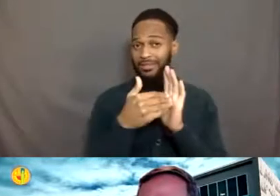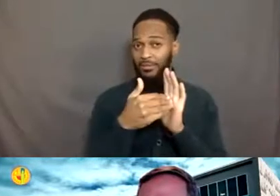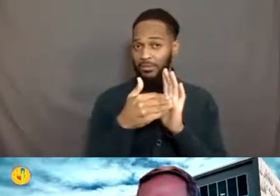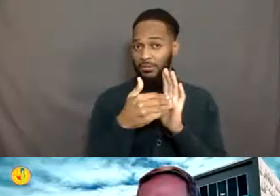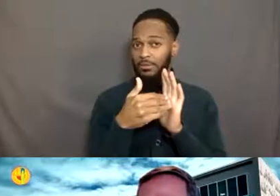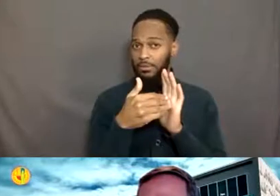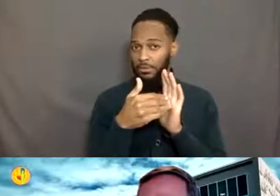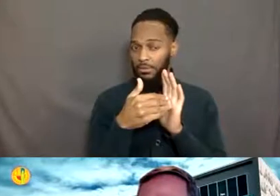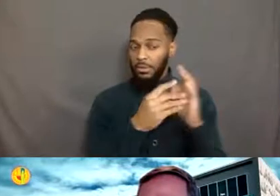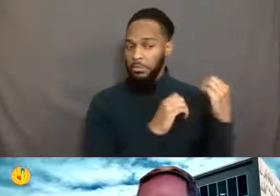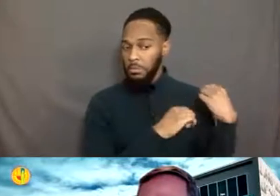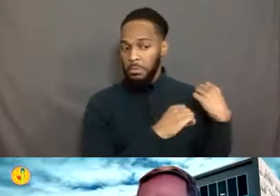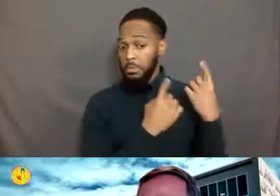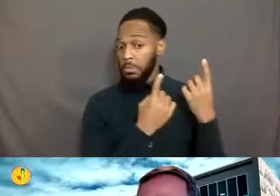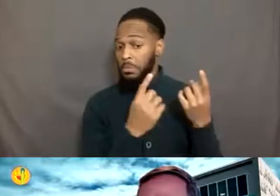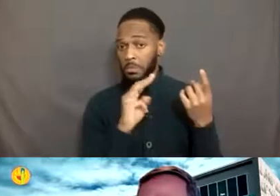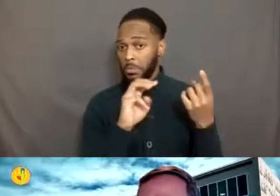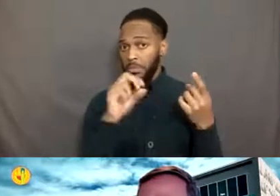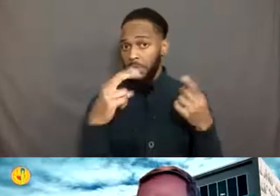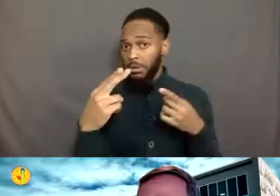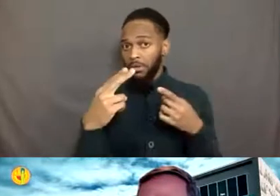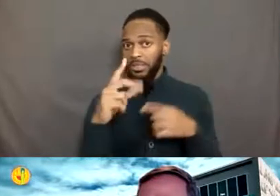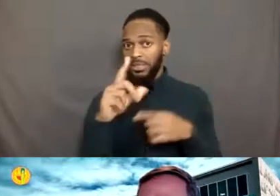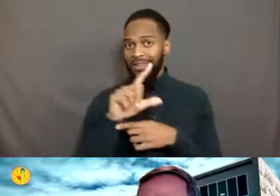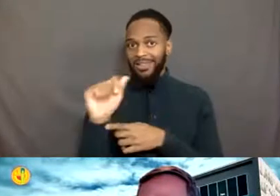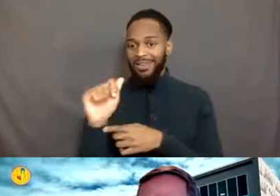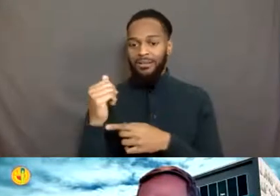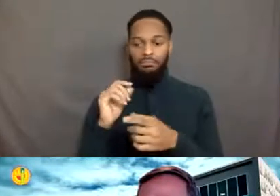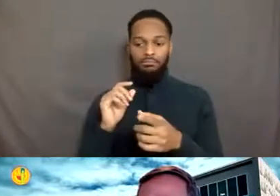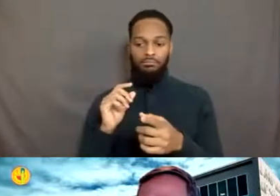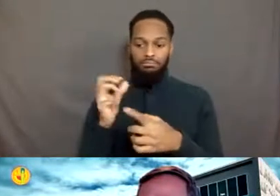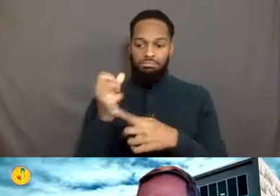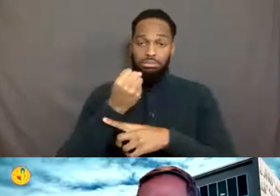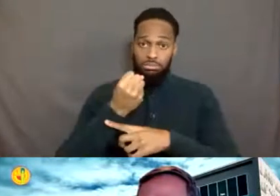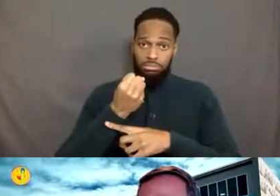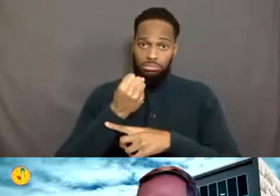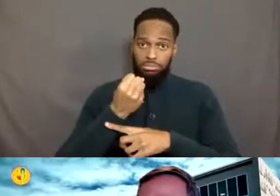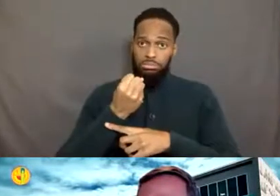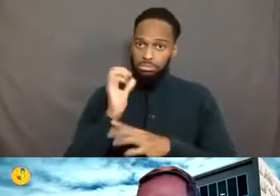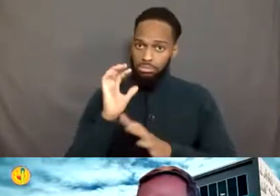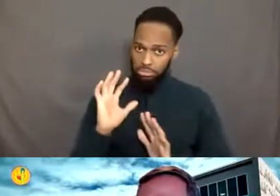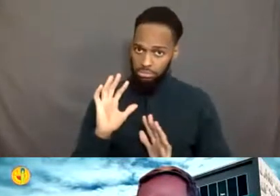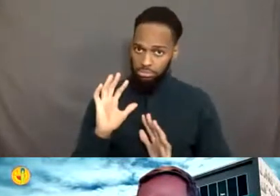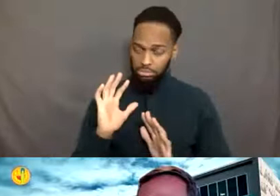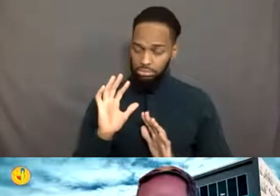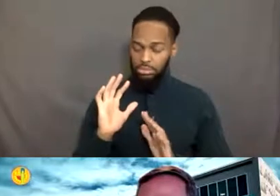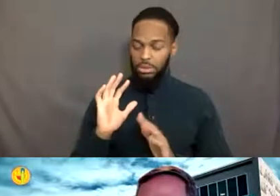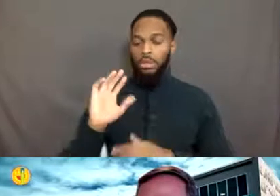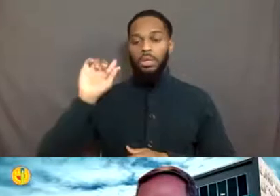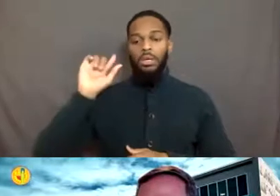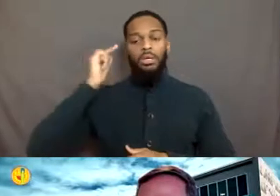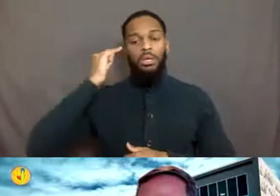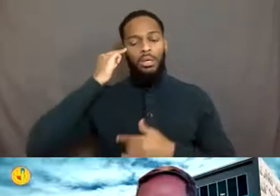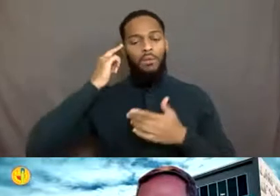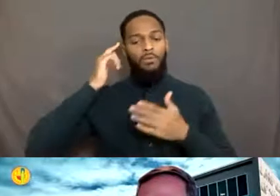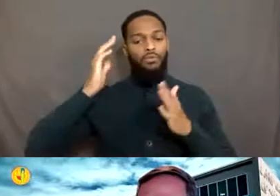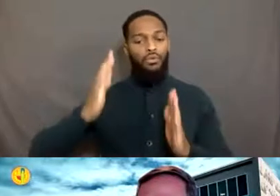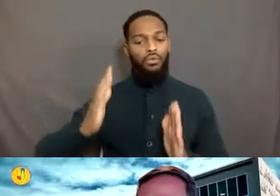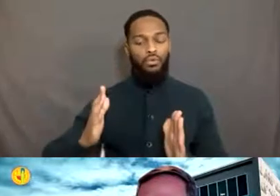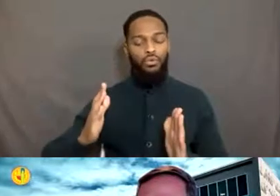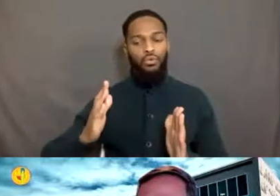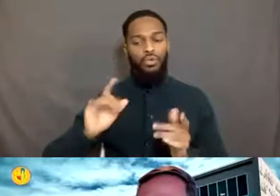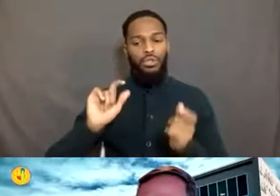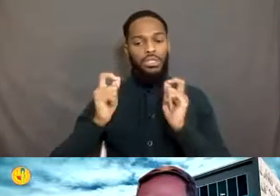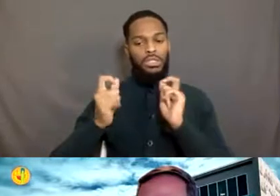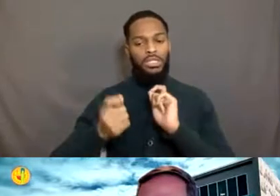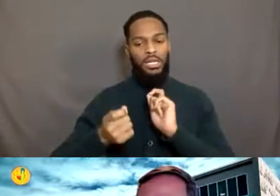March has the Los Angeles area met that standard. The governor adjusted that over the holiday